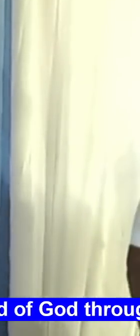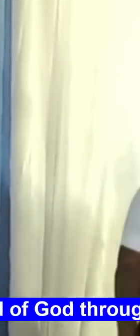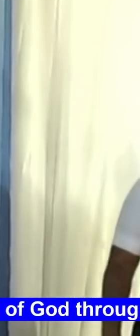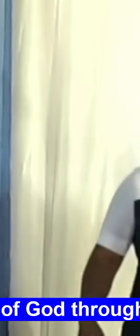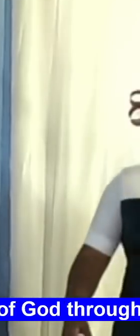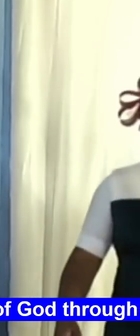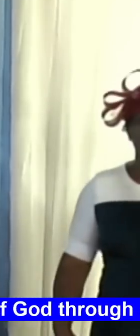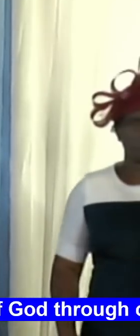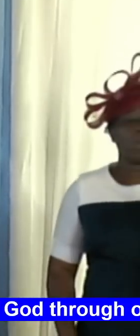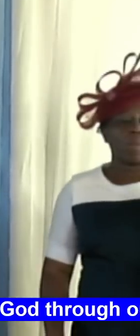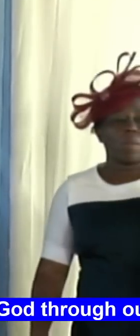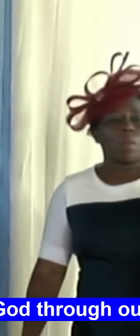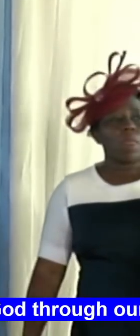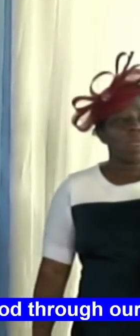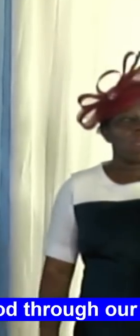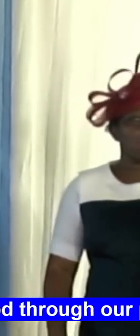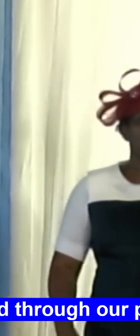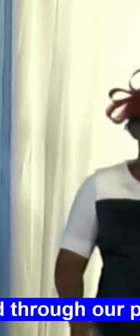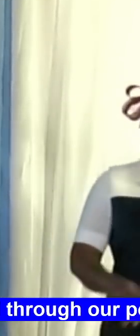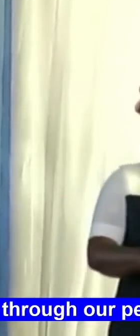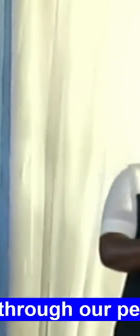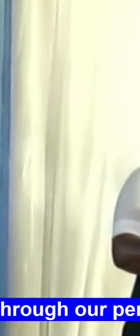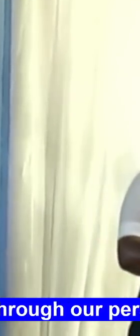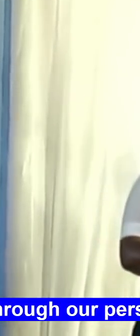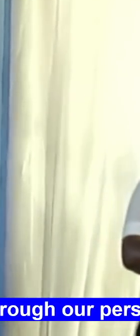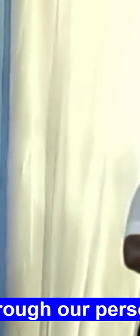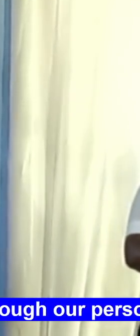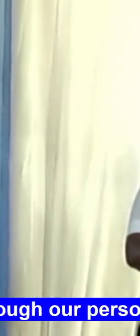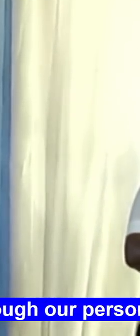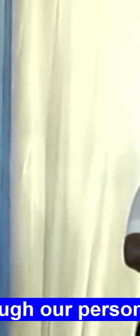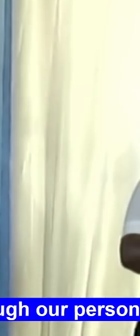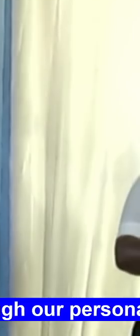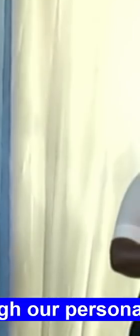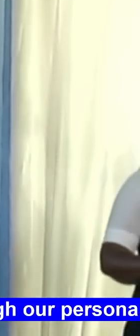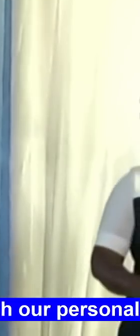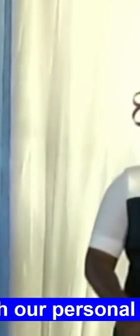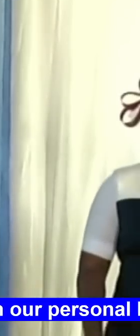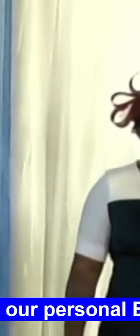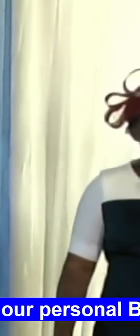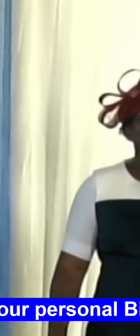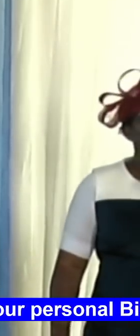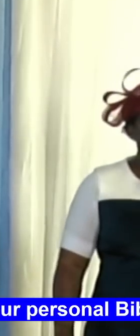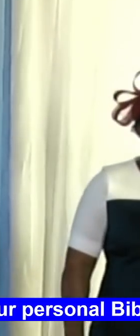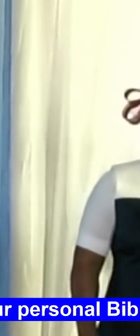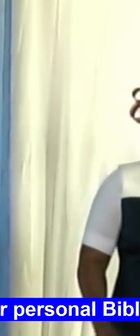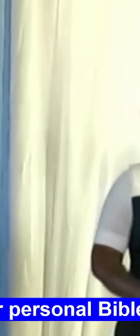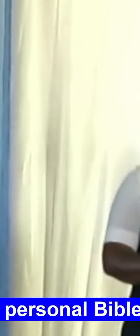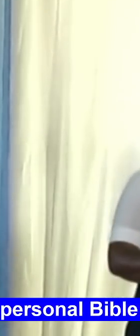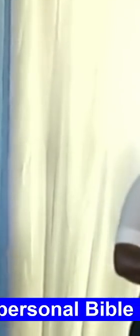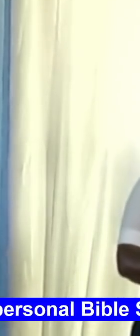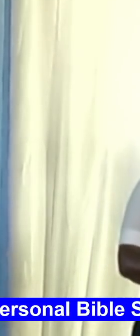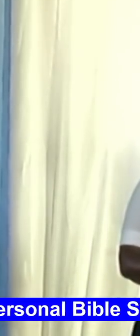God. Praise God. I will never, ever